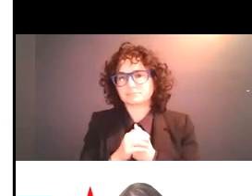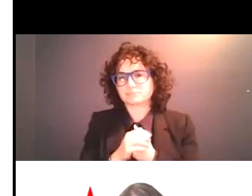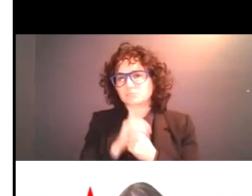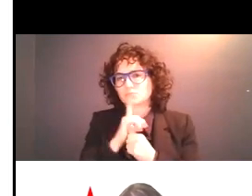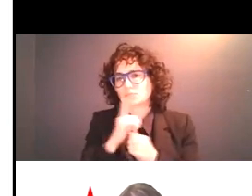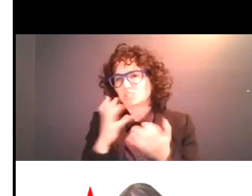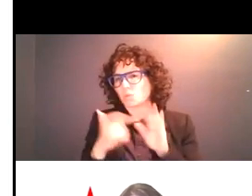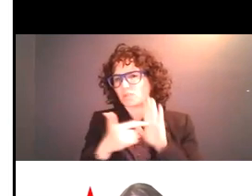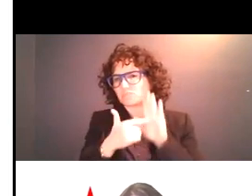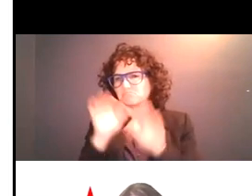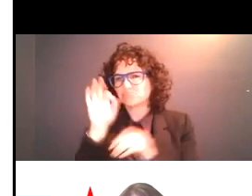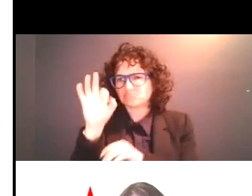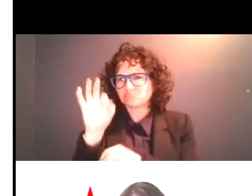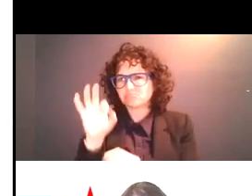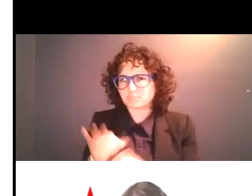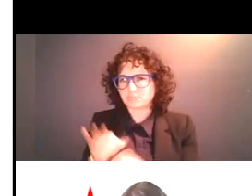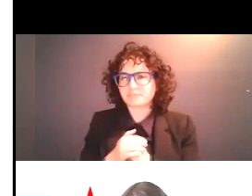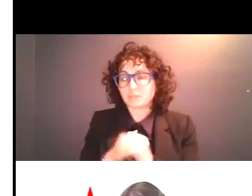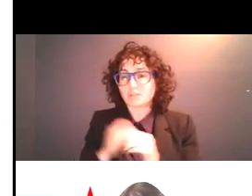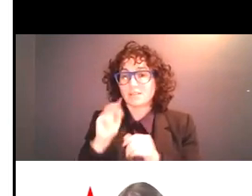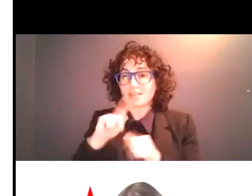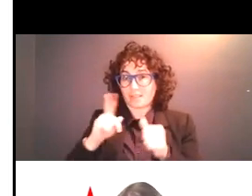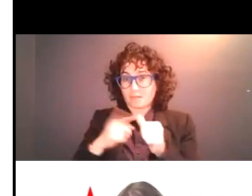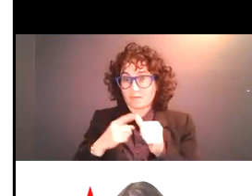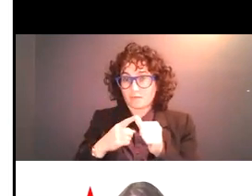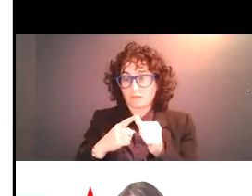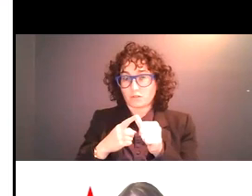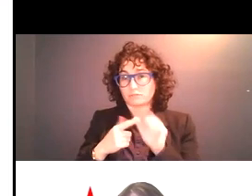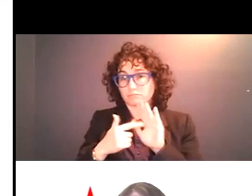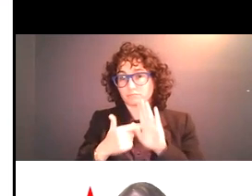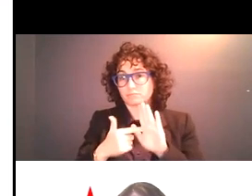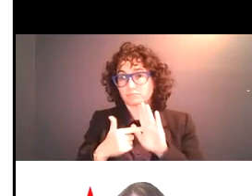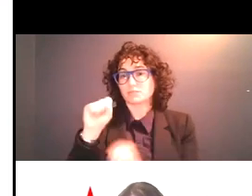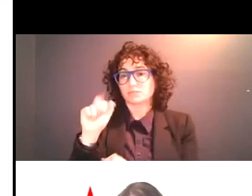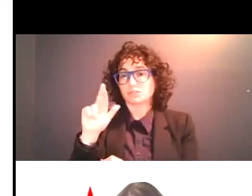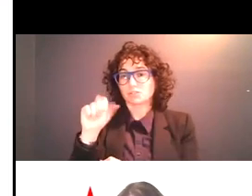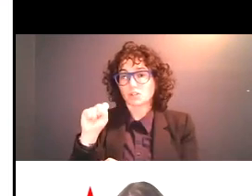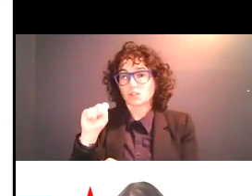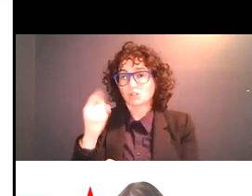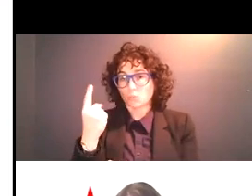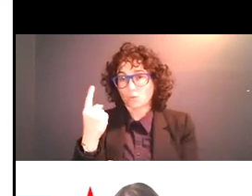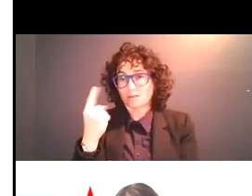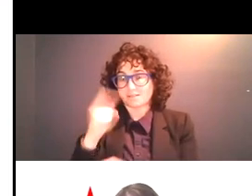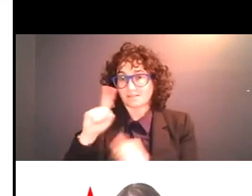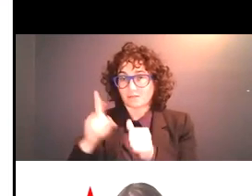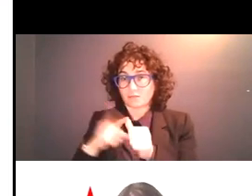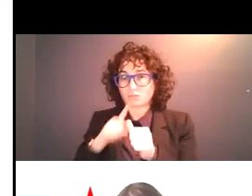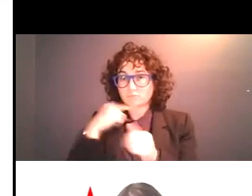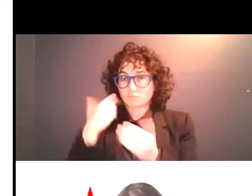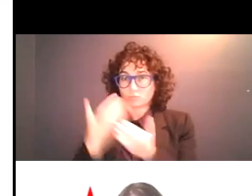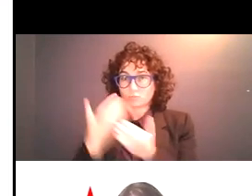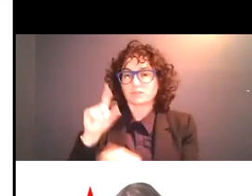elements into place, the first presentation of COVID-19, SARS-1, first came into the history of humanity in